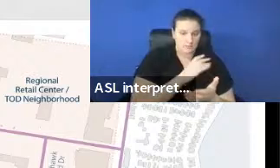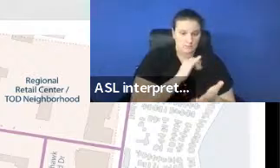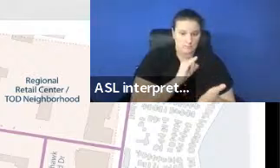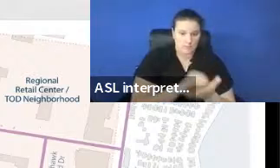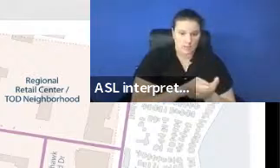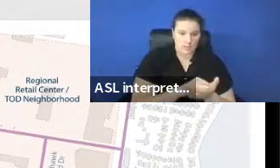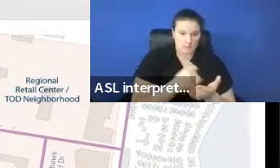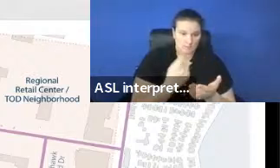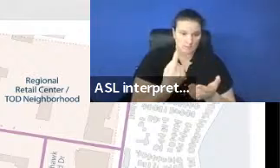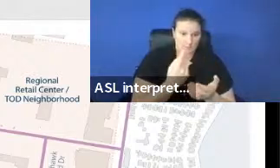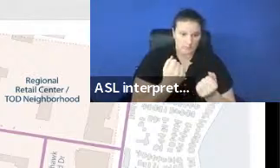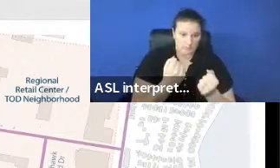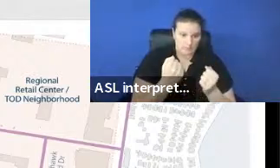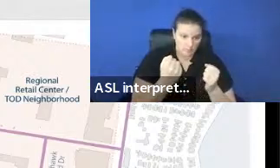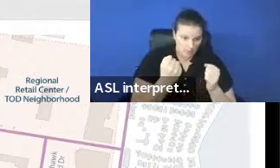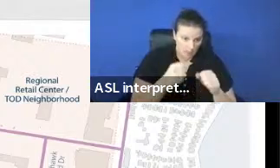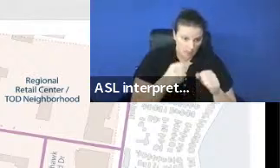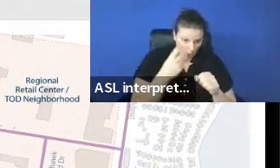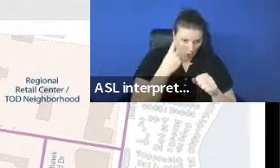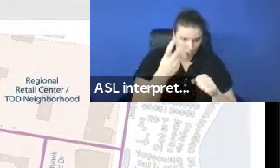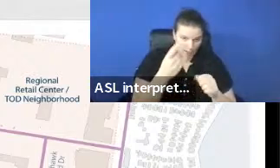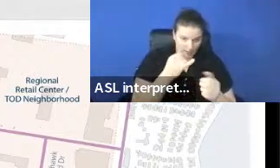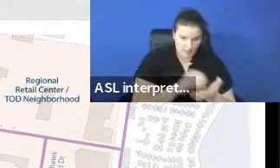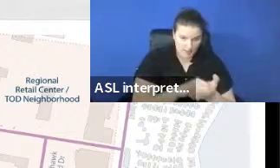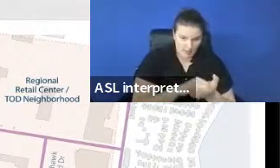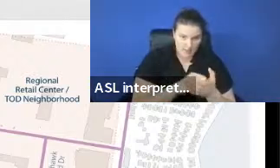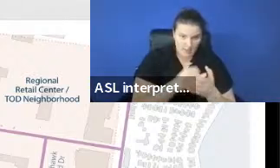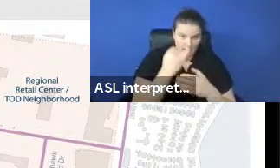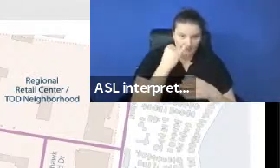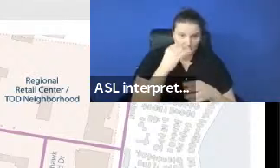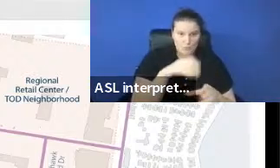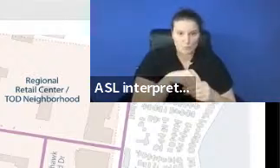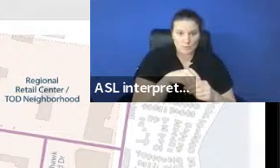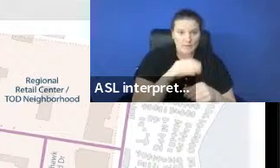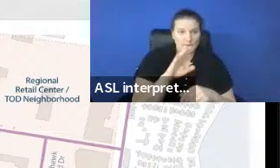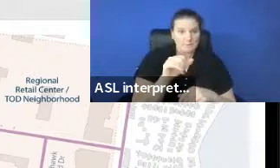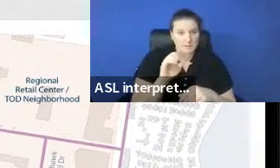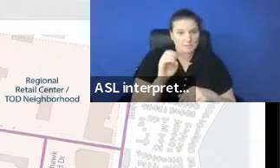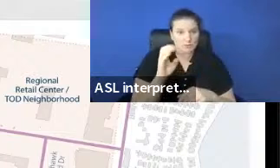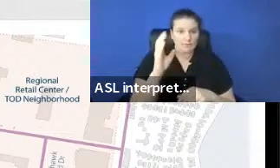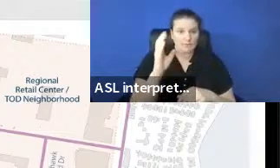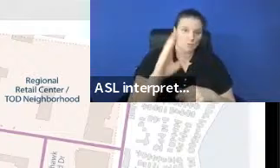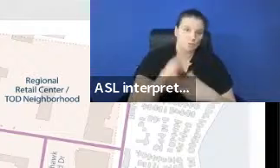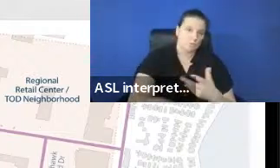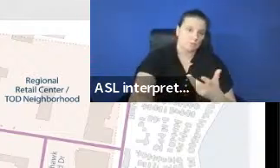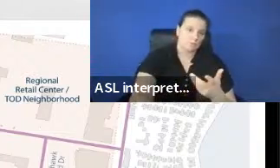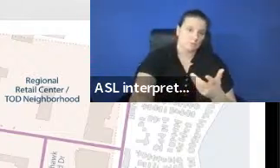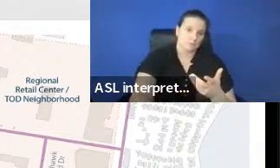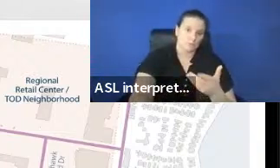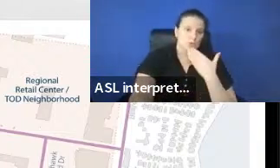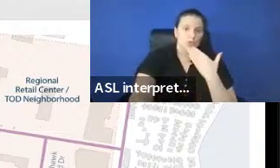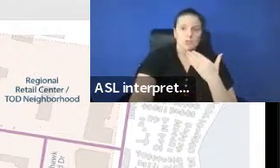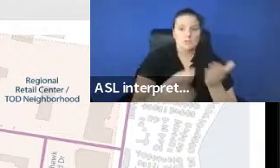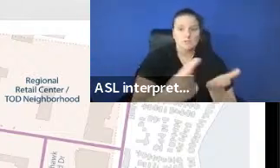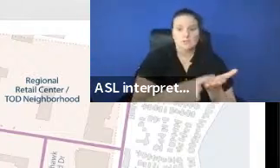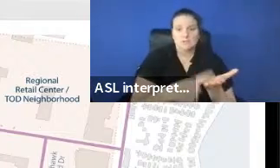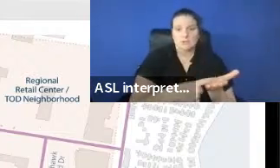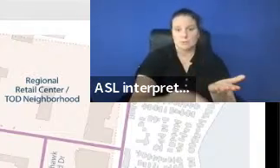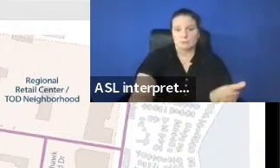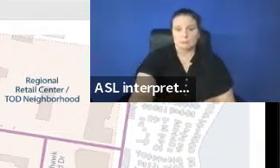that, again, we could look at. Whether it should be included in the base or in future, that's a good discussion and question.